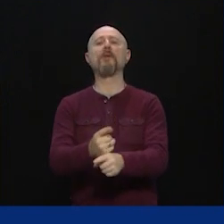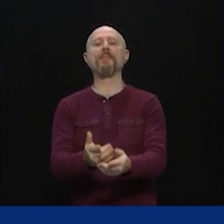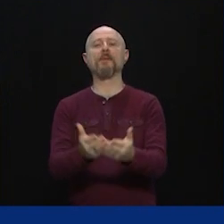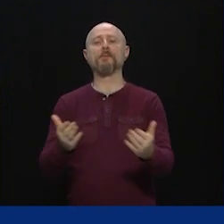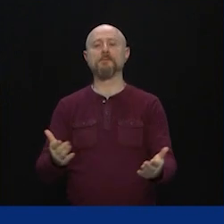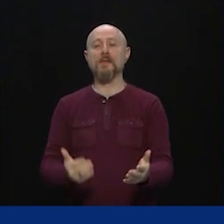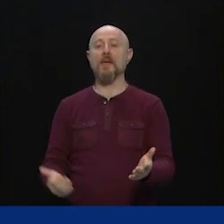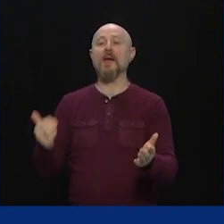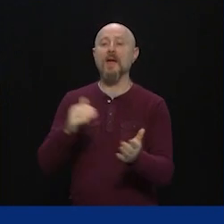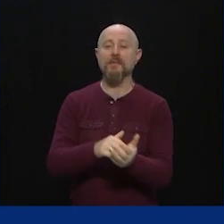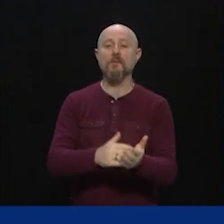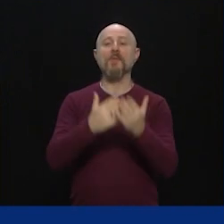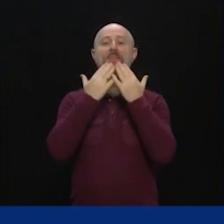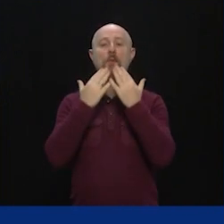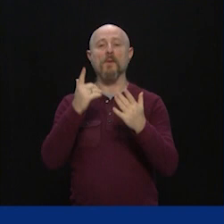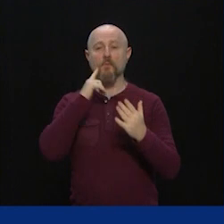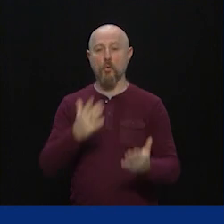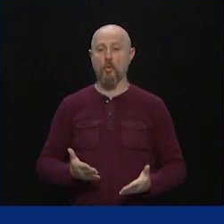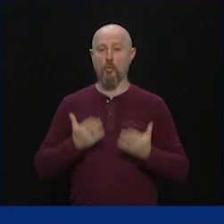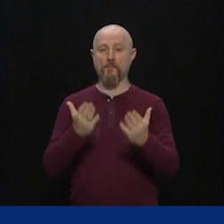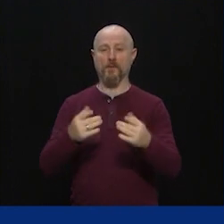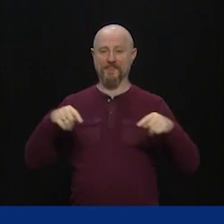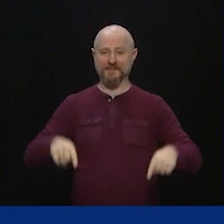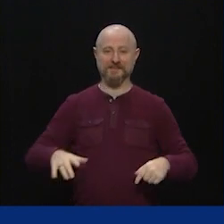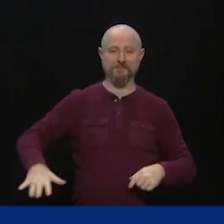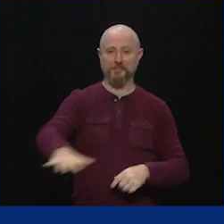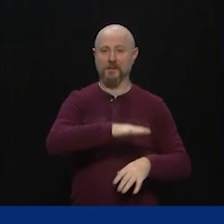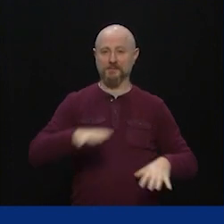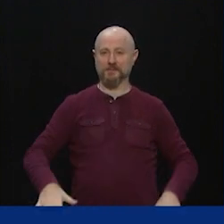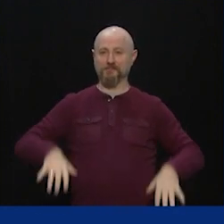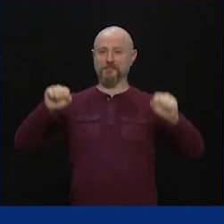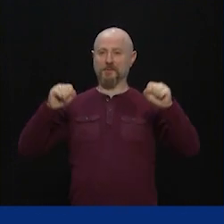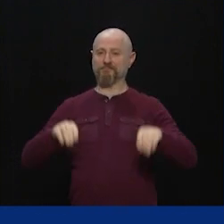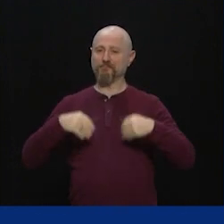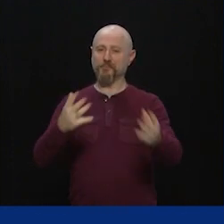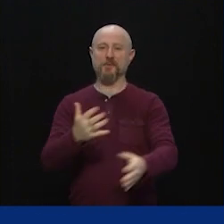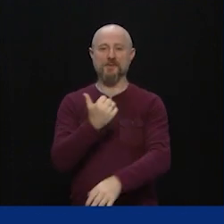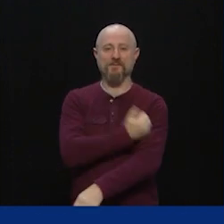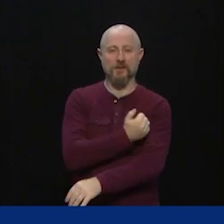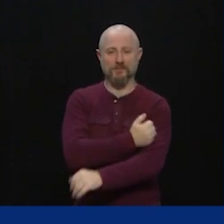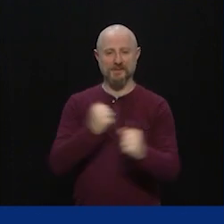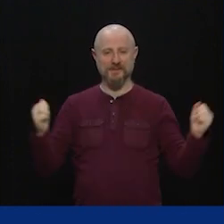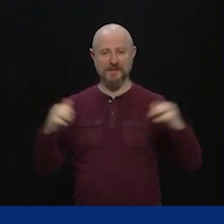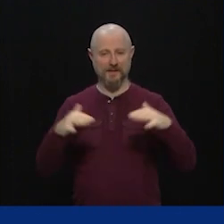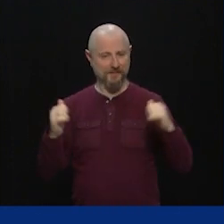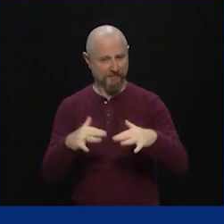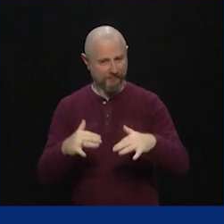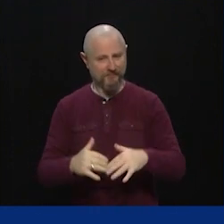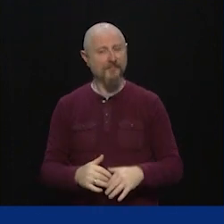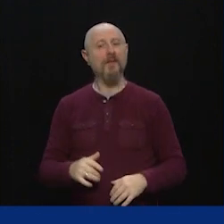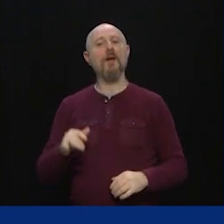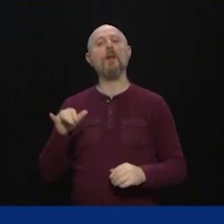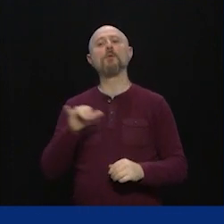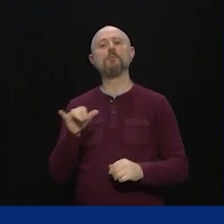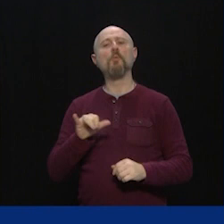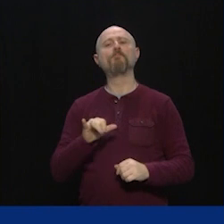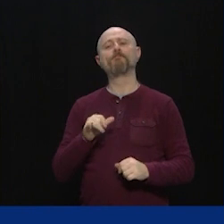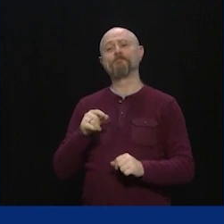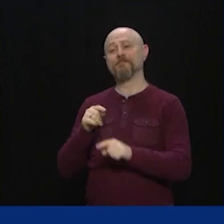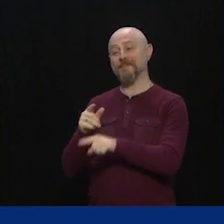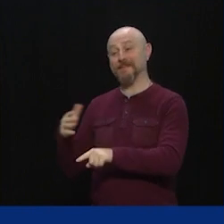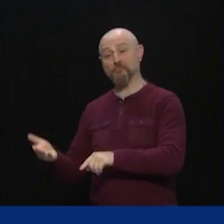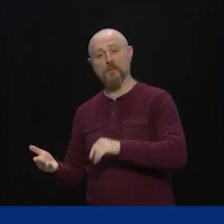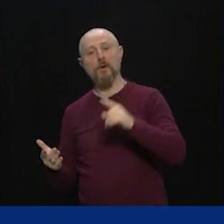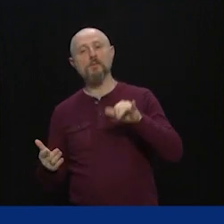over 15,000 vaccines administered right here. That's quite an accomplishment, as well as the Dome Arena, which I launched just about a year